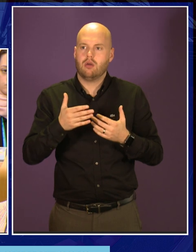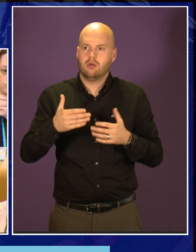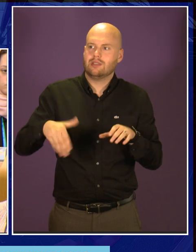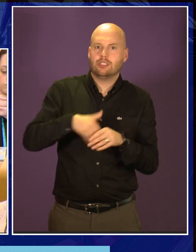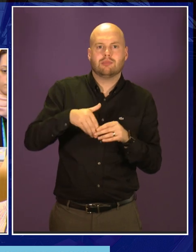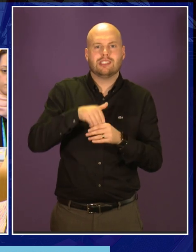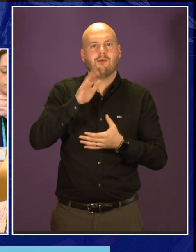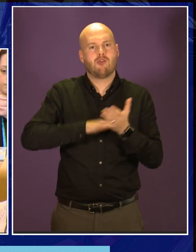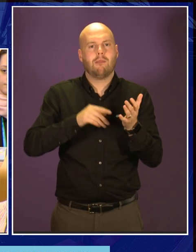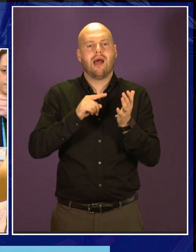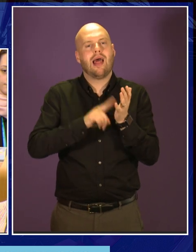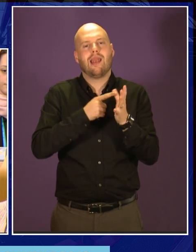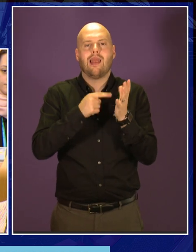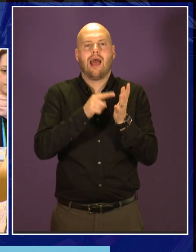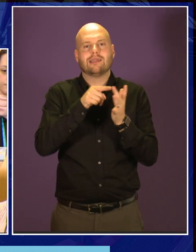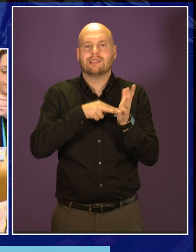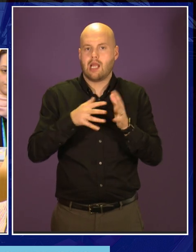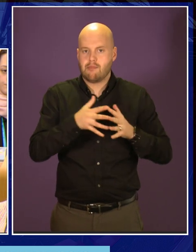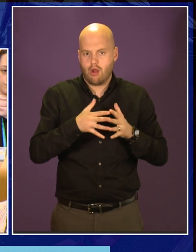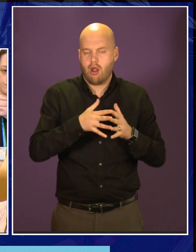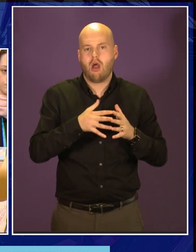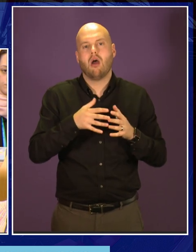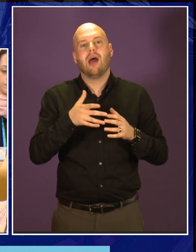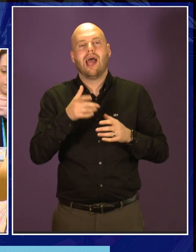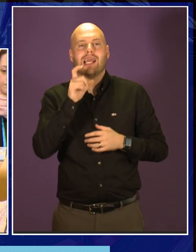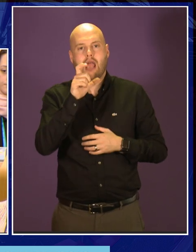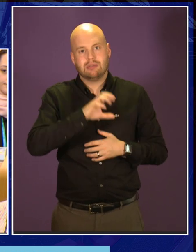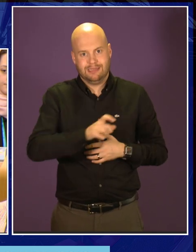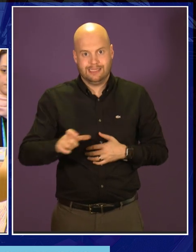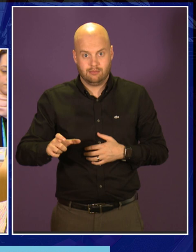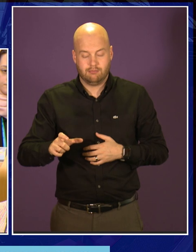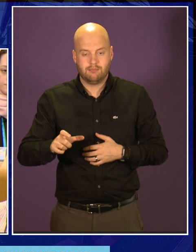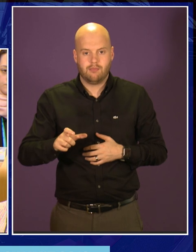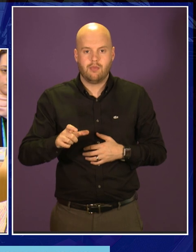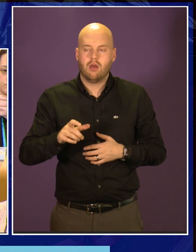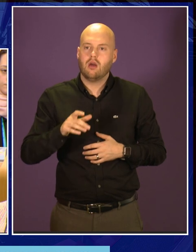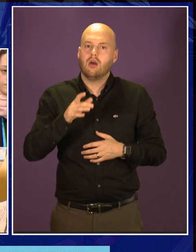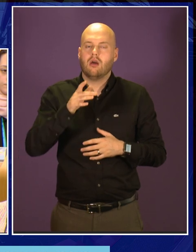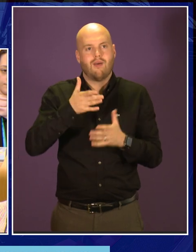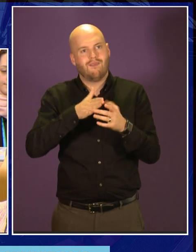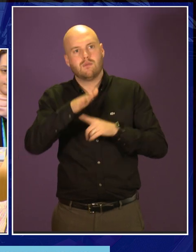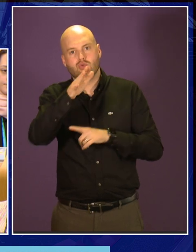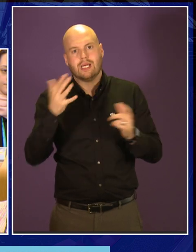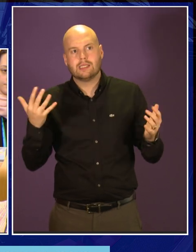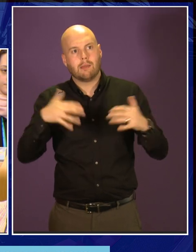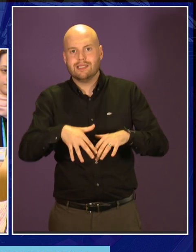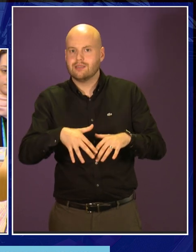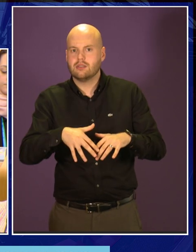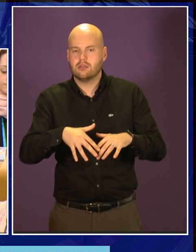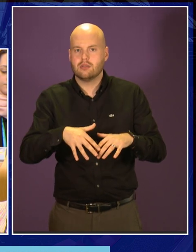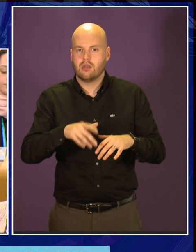America at this summit and at future summits, particularly due to our shared